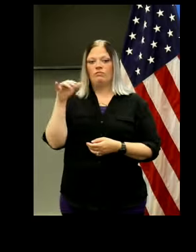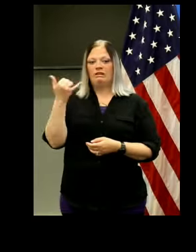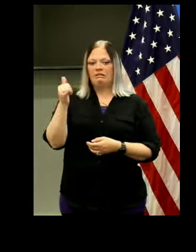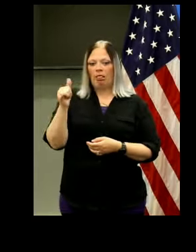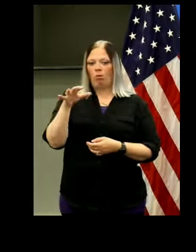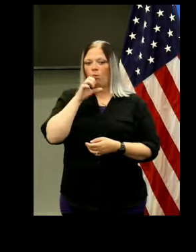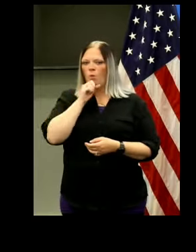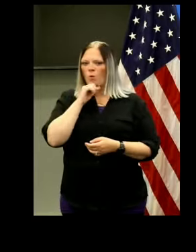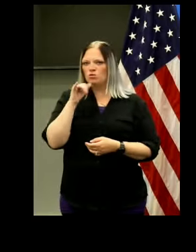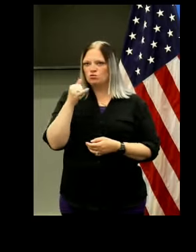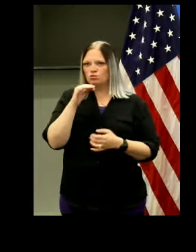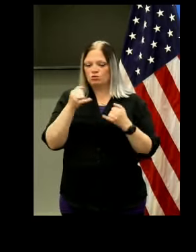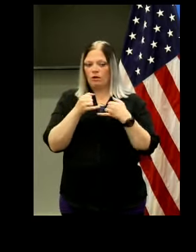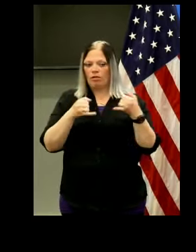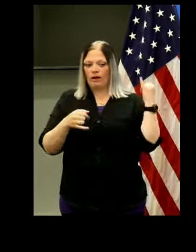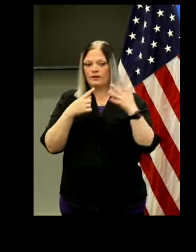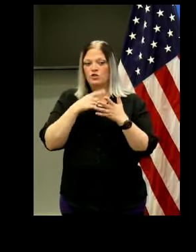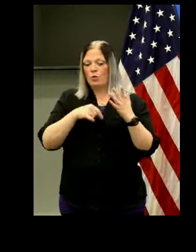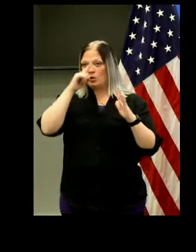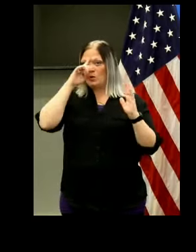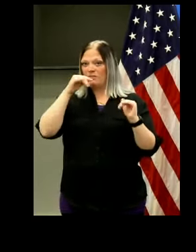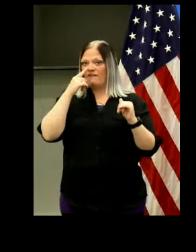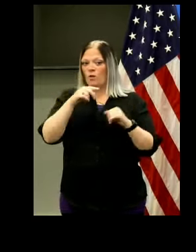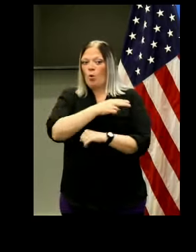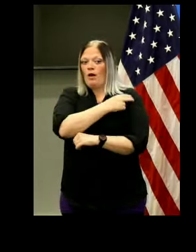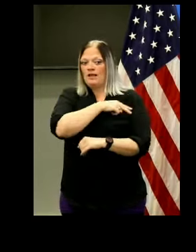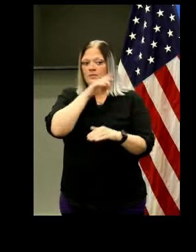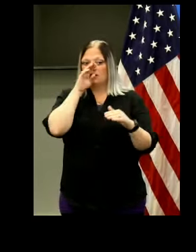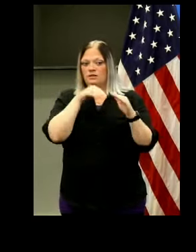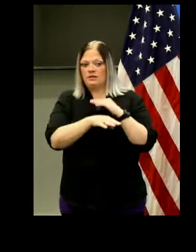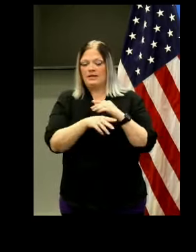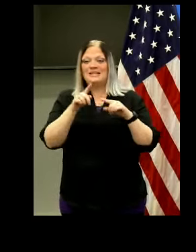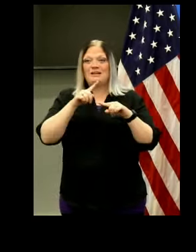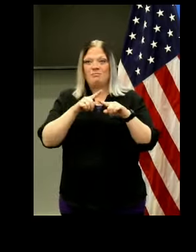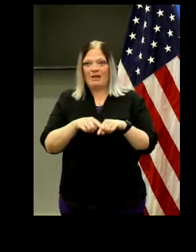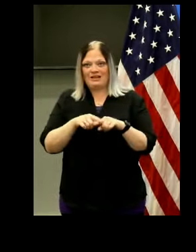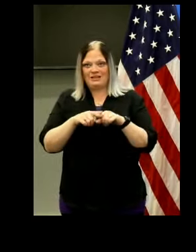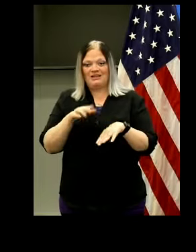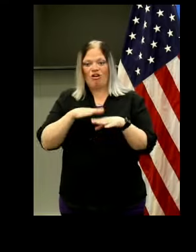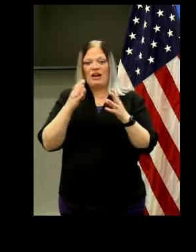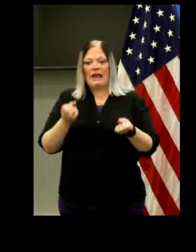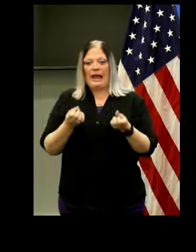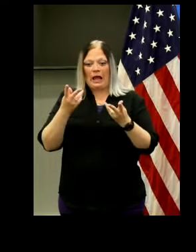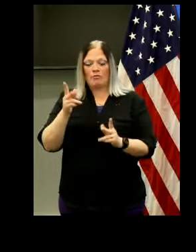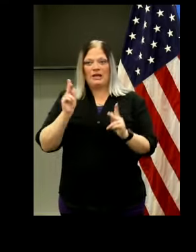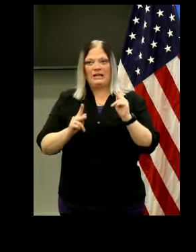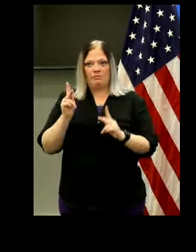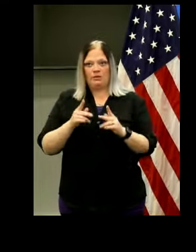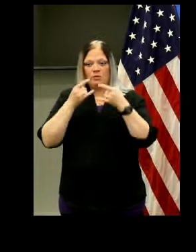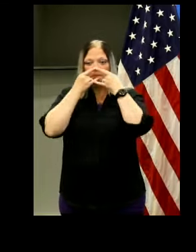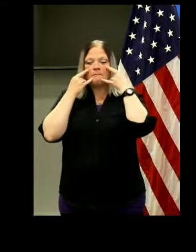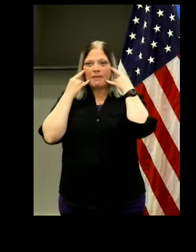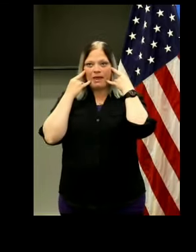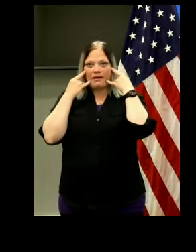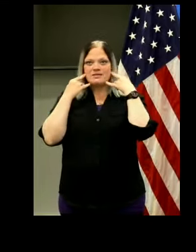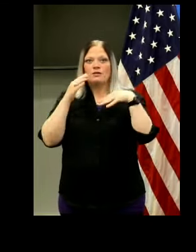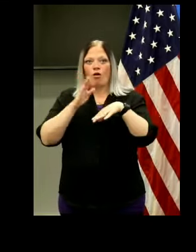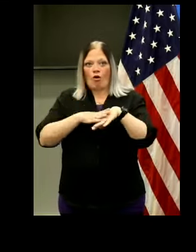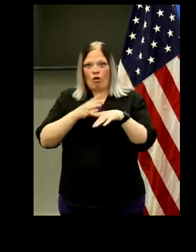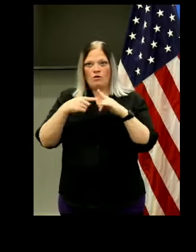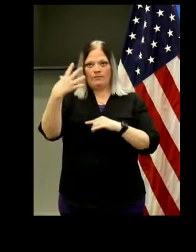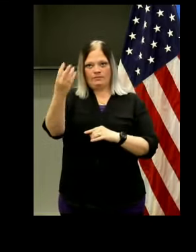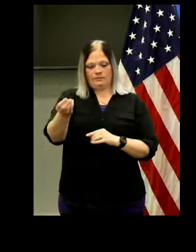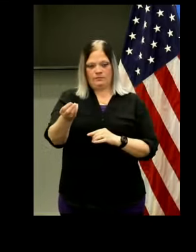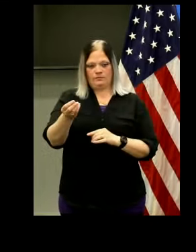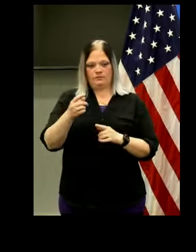will expect for our hospital admissions depending on the proportion of people that are wearing masks when they're out. And then